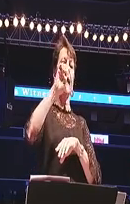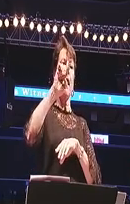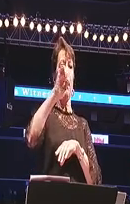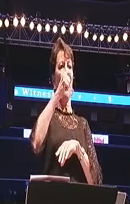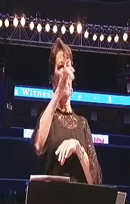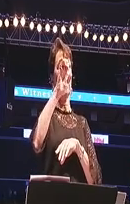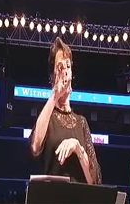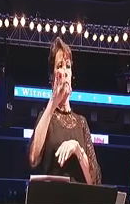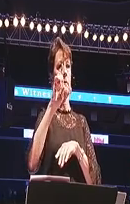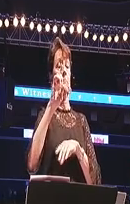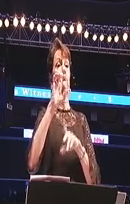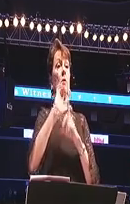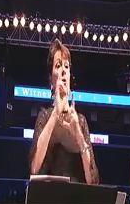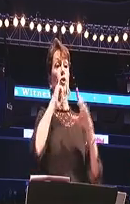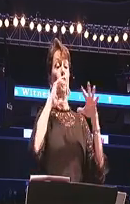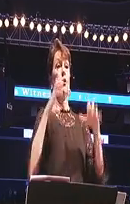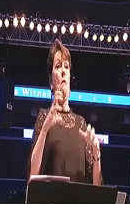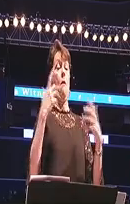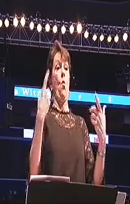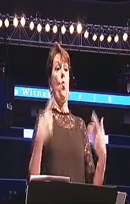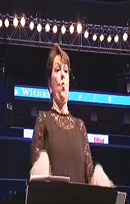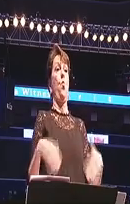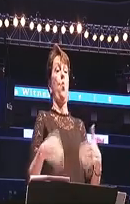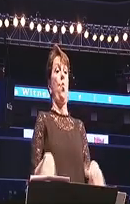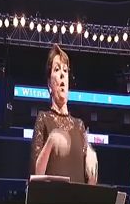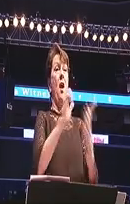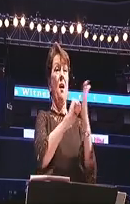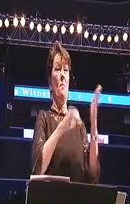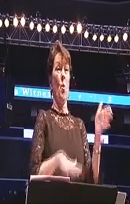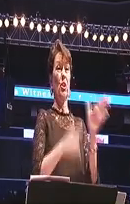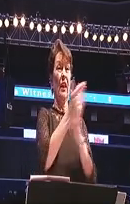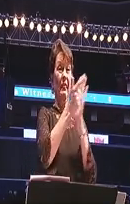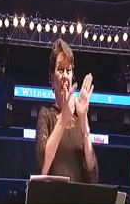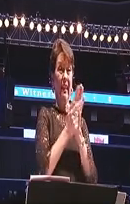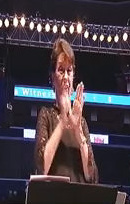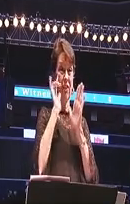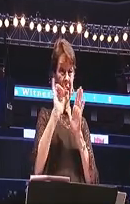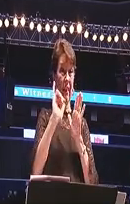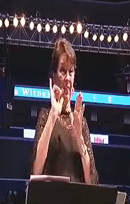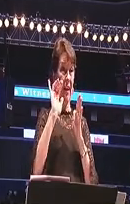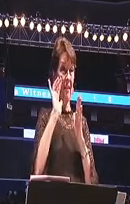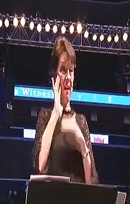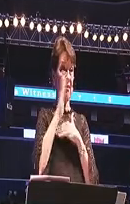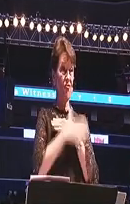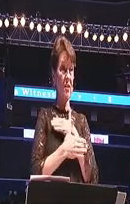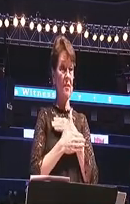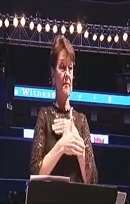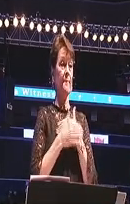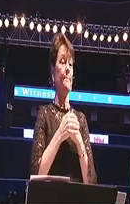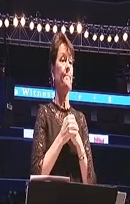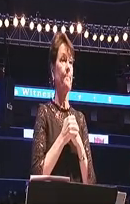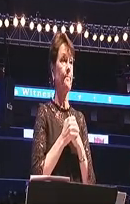got was to find out that abortion was legal in this country where I moved.